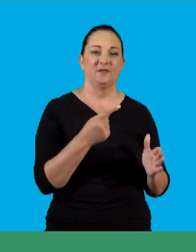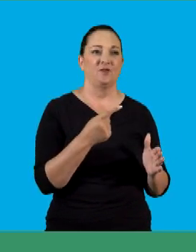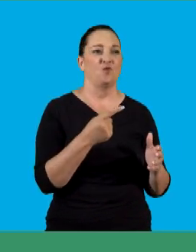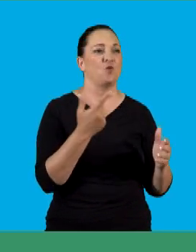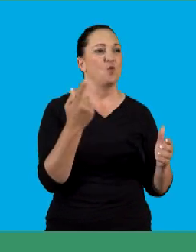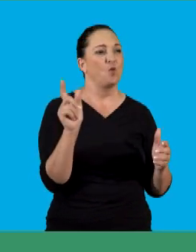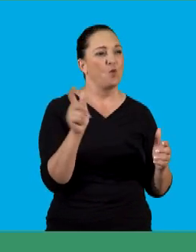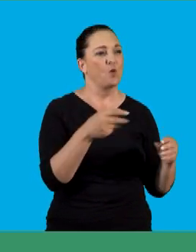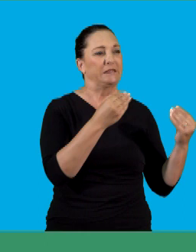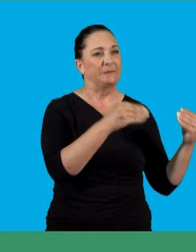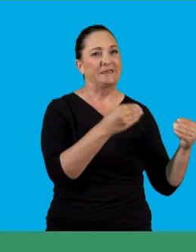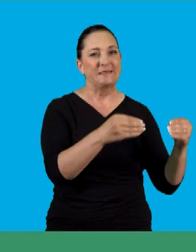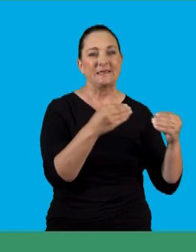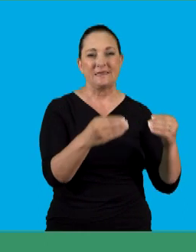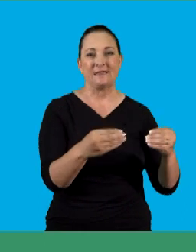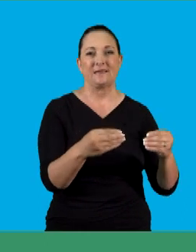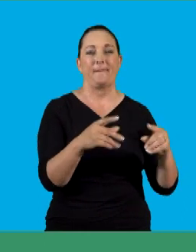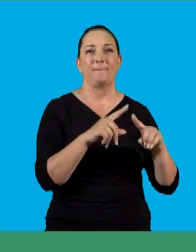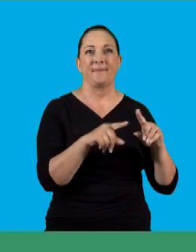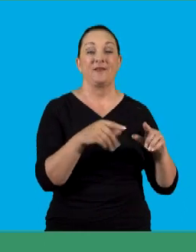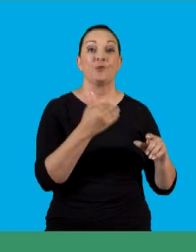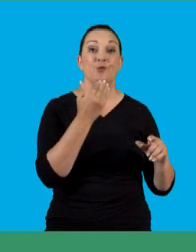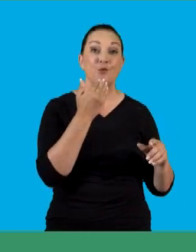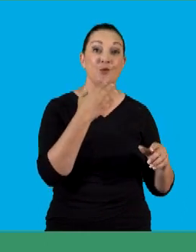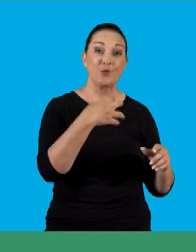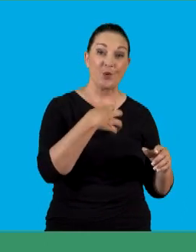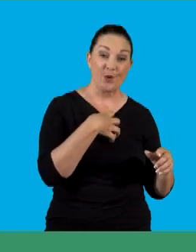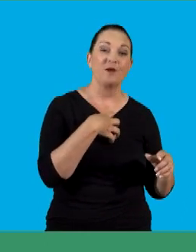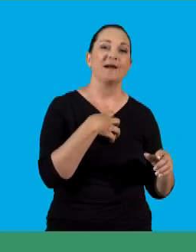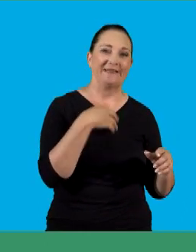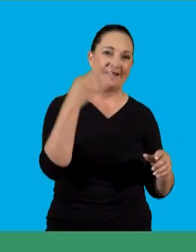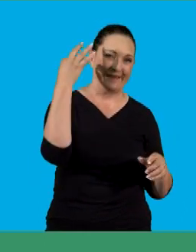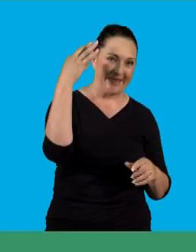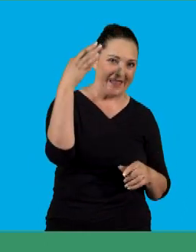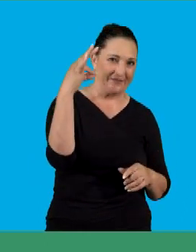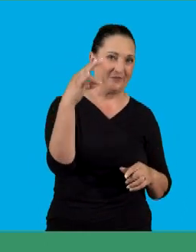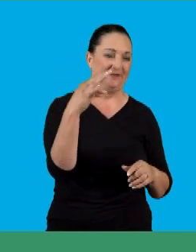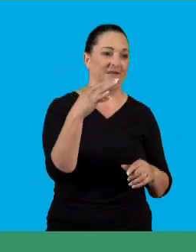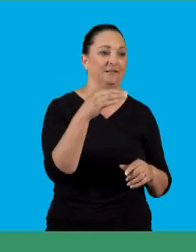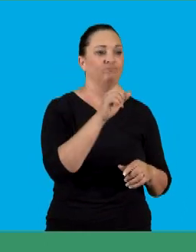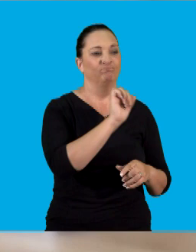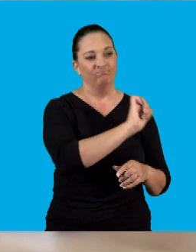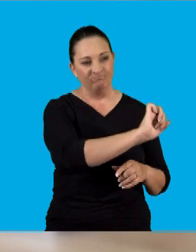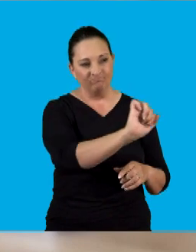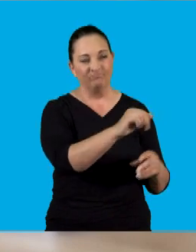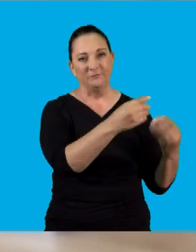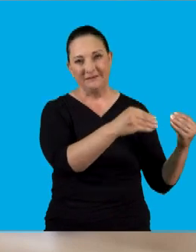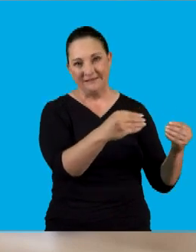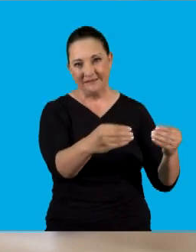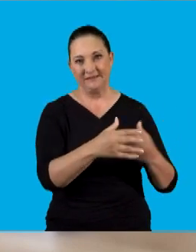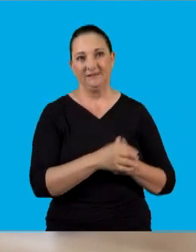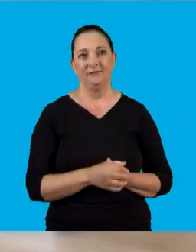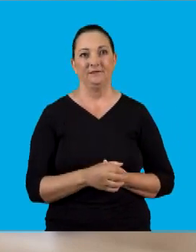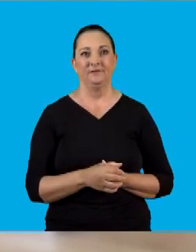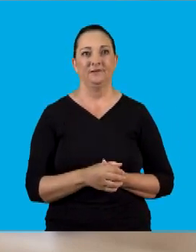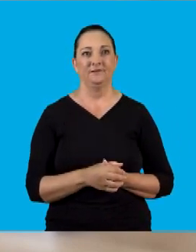the enterprises that are owned and controlled by the government. The government is the owner of these